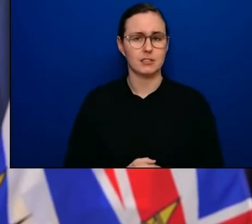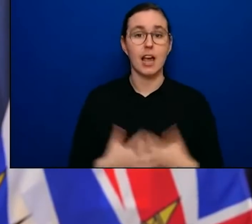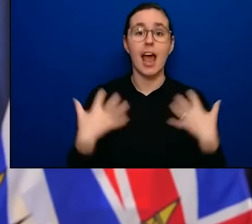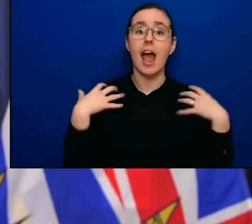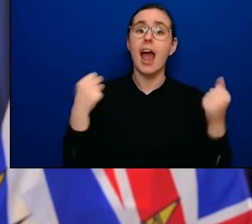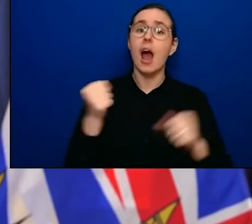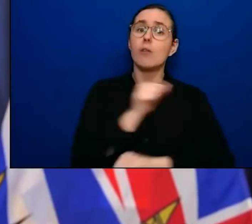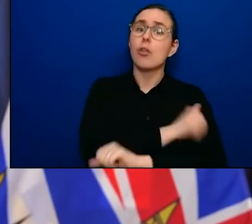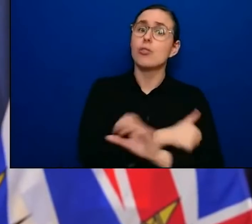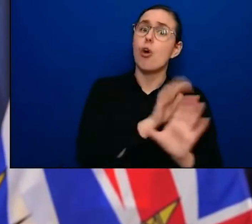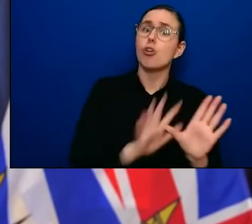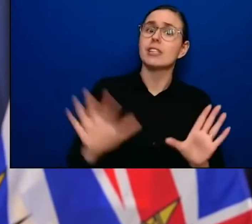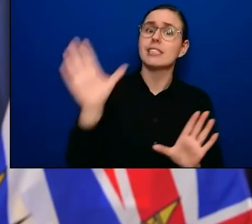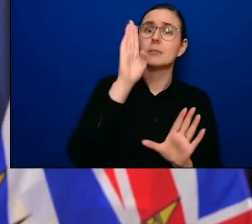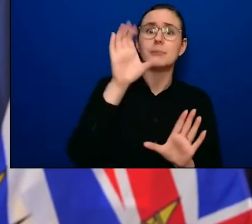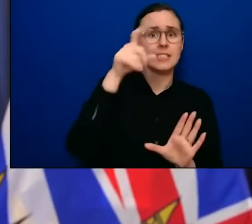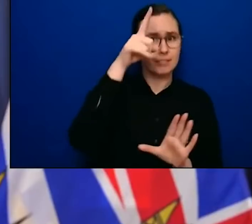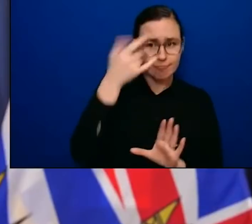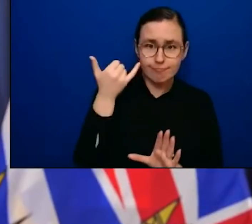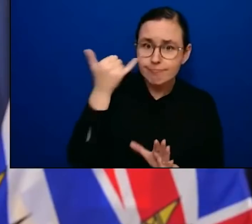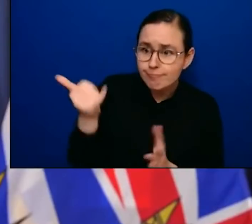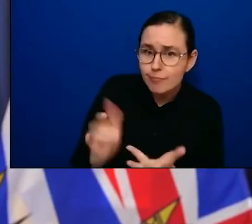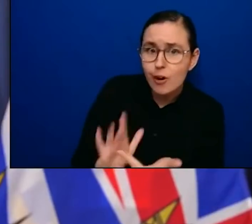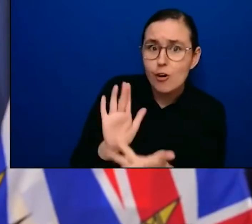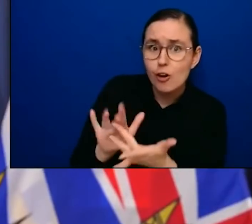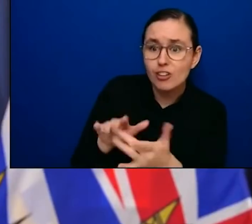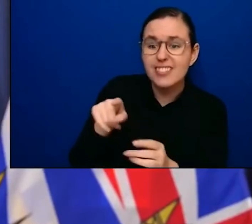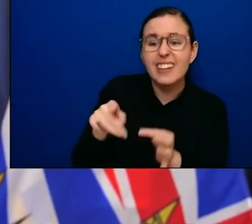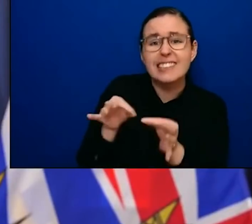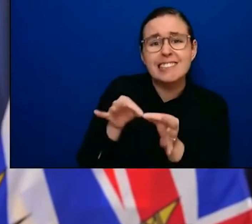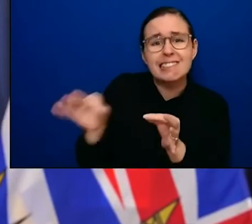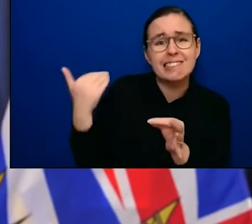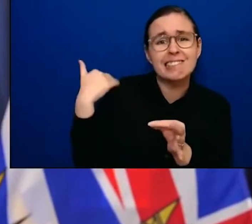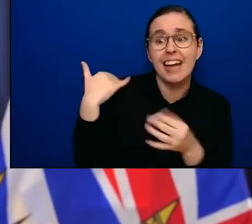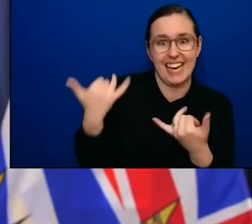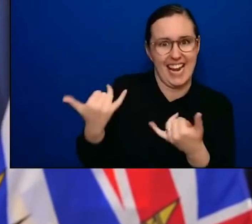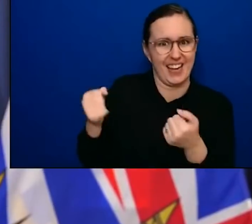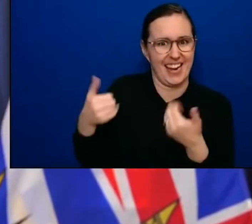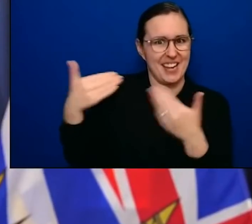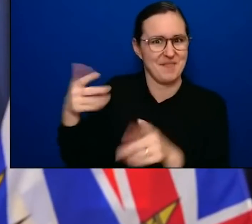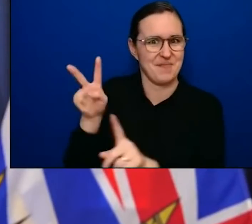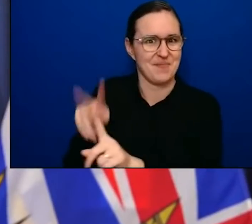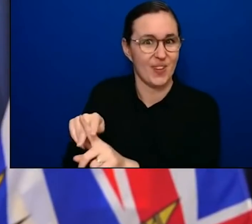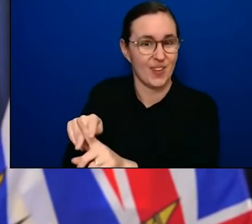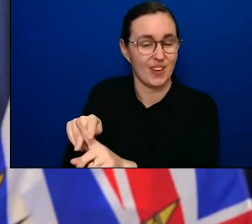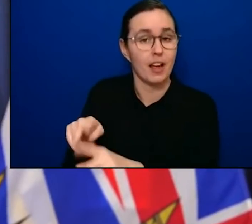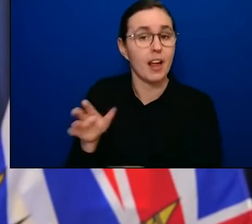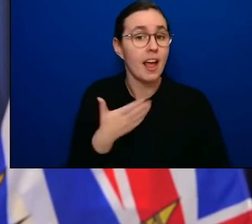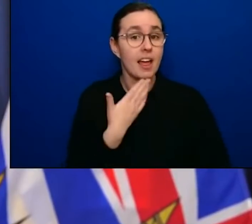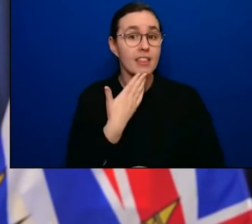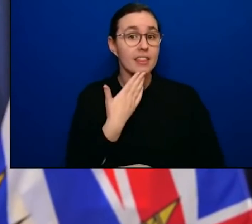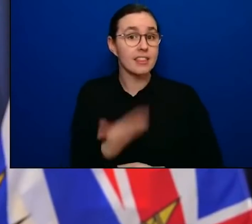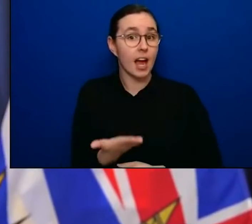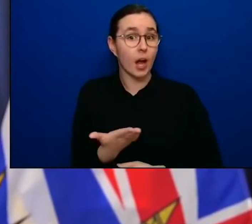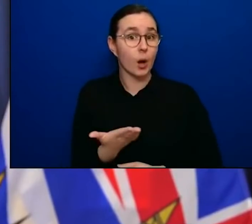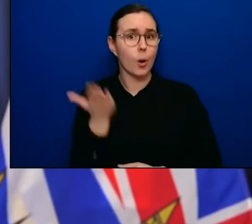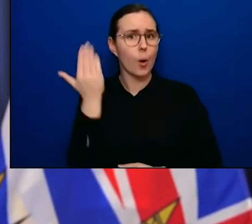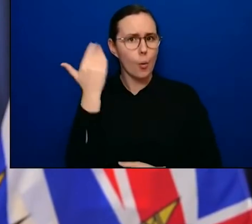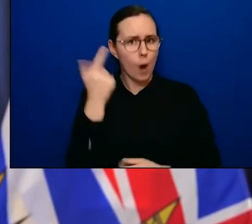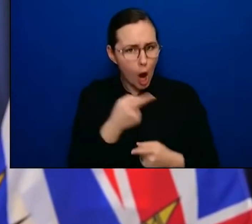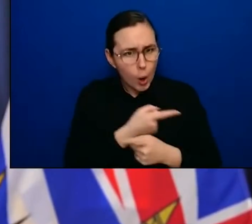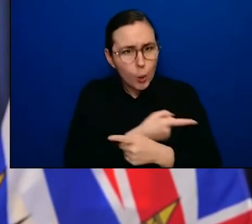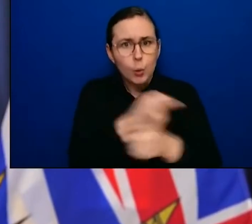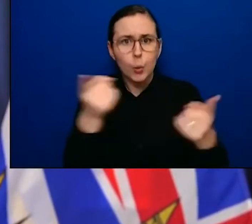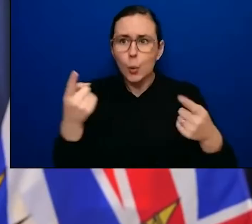in large measure because of the work we're all doing, all of us are doing, to stop the current surge. And those calls will